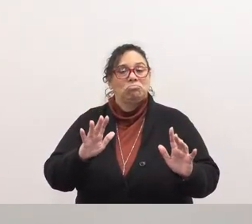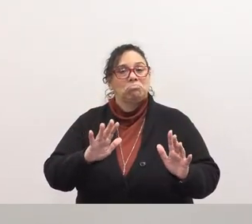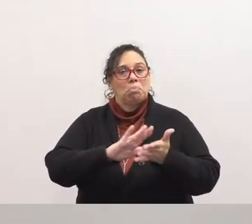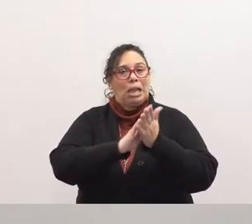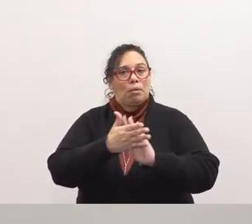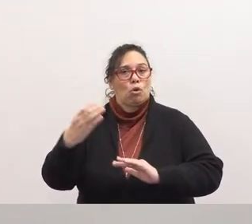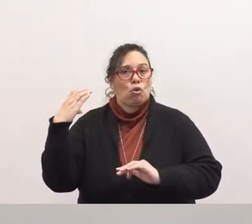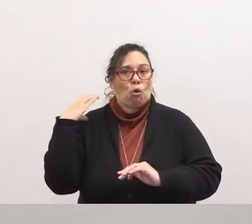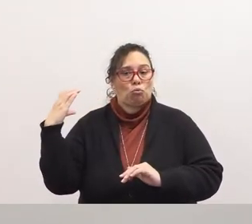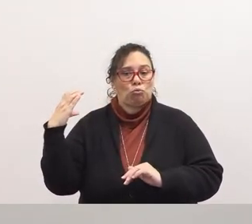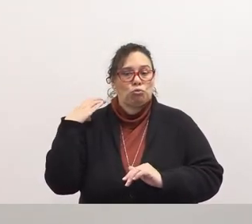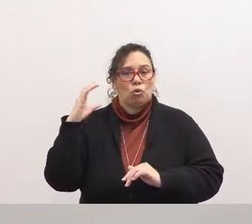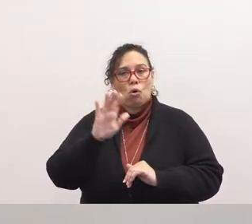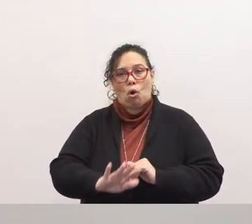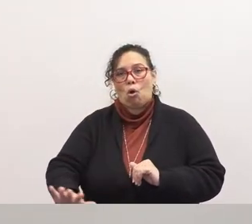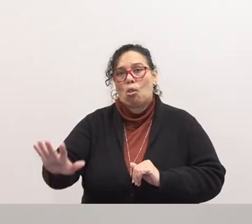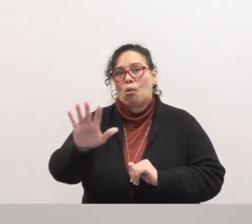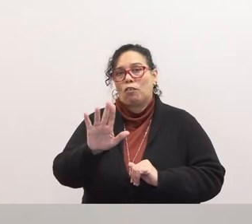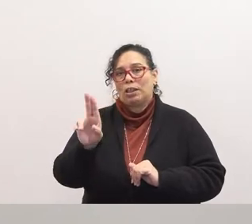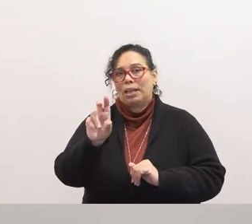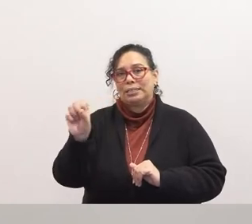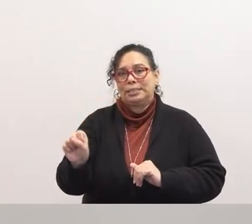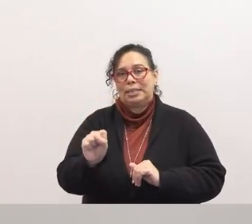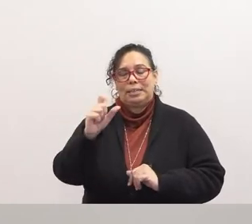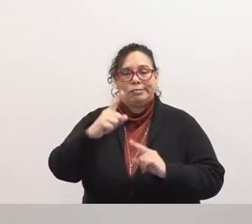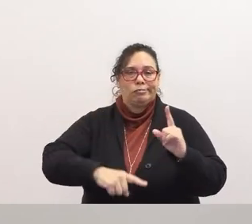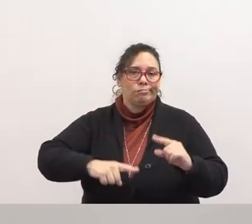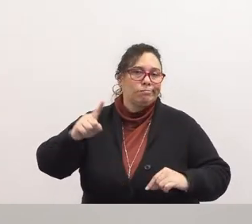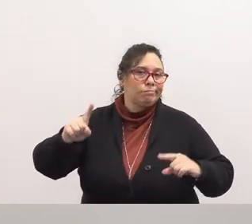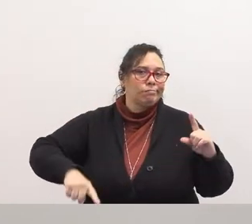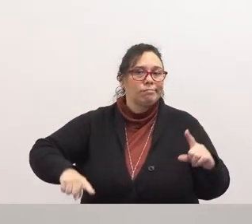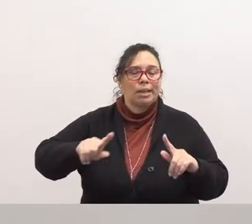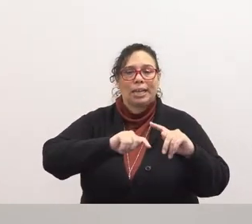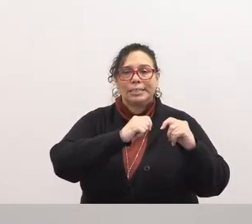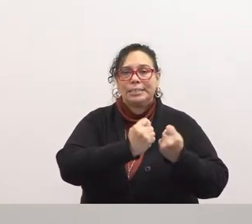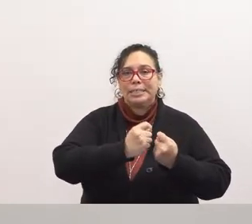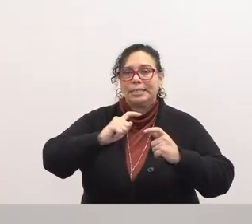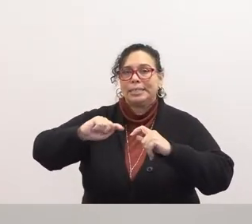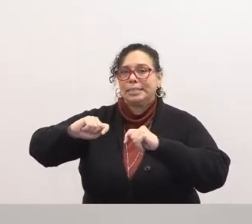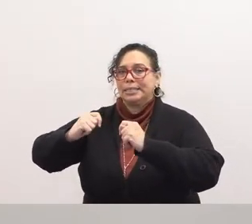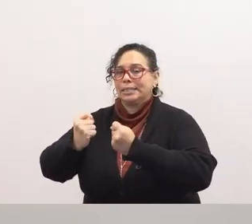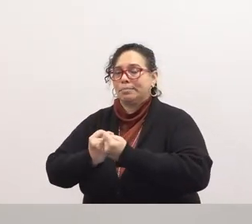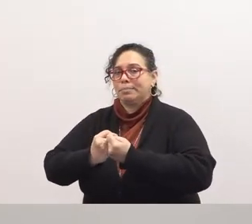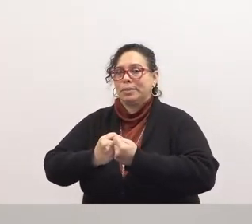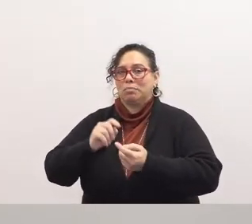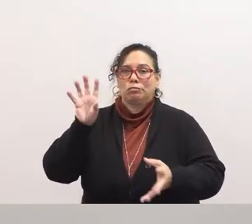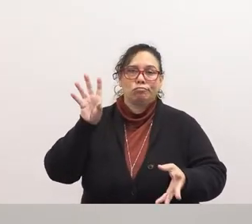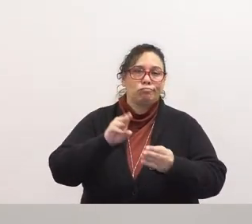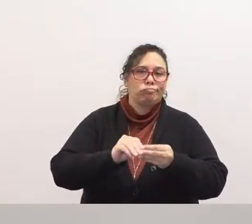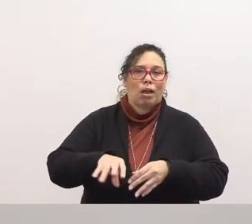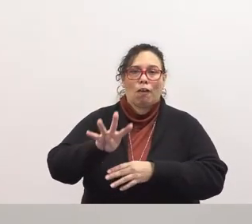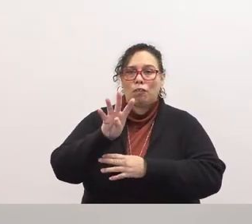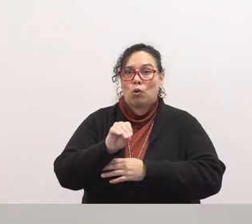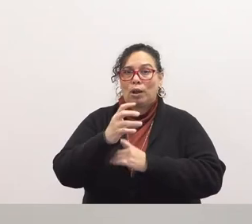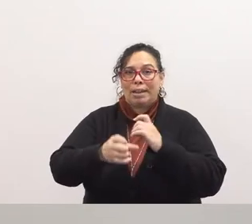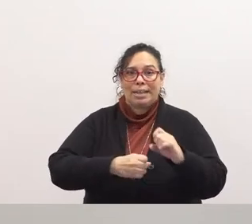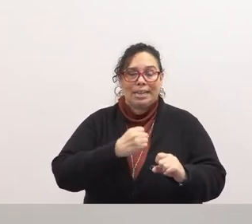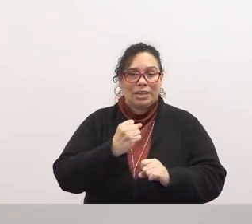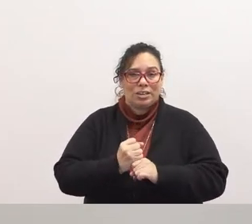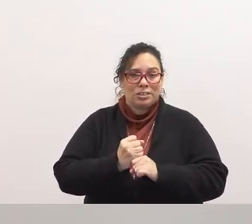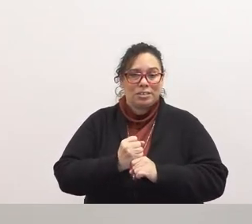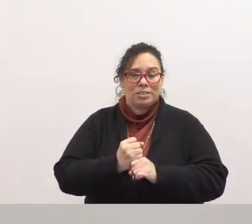basketball all over the United States for a variety of different teams for 40 years. And after a